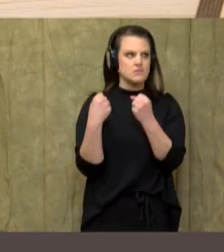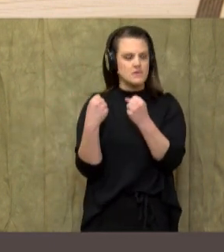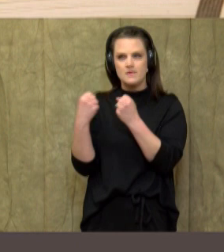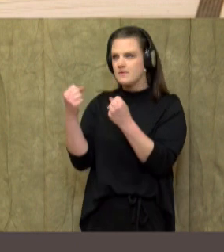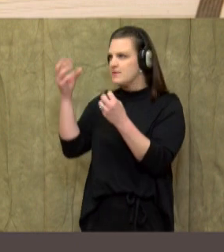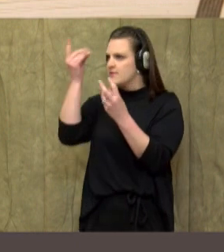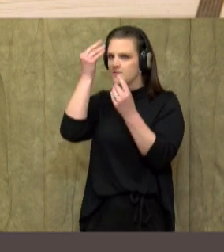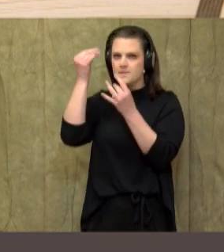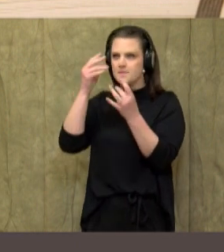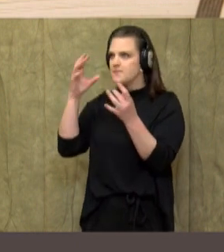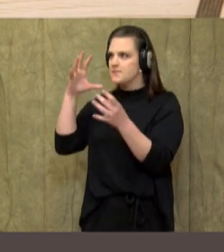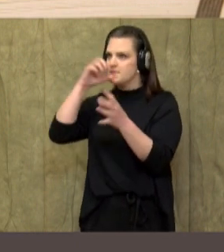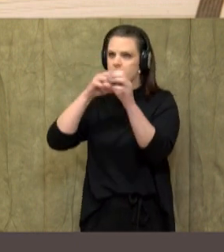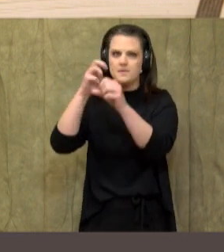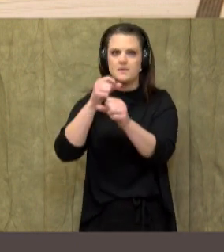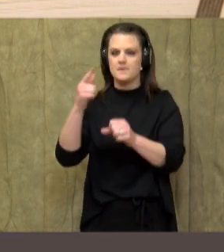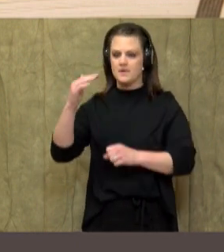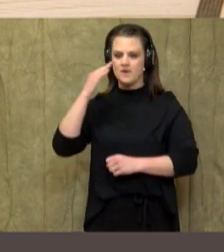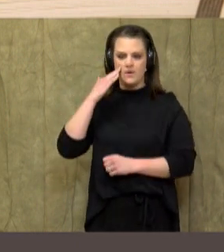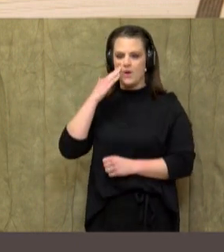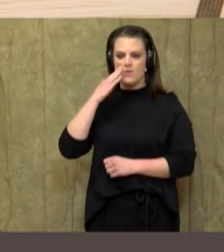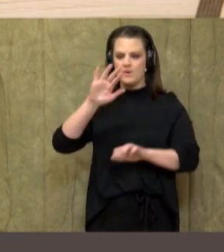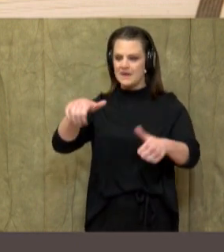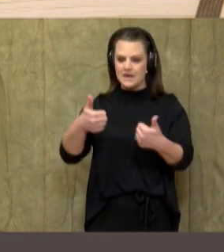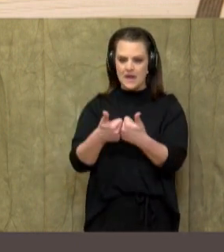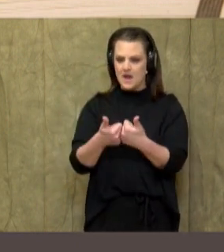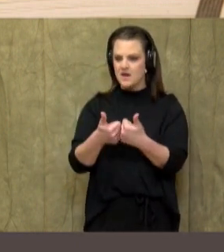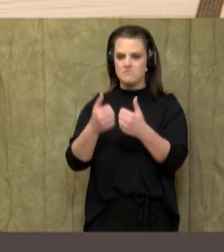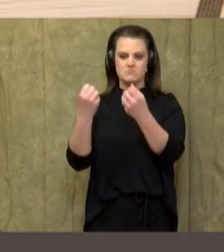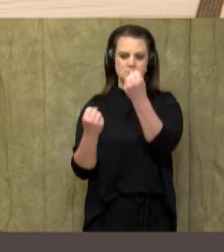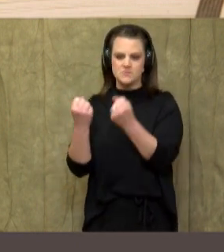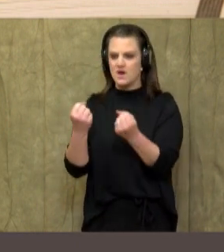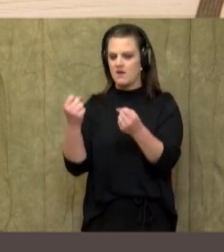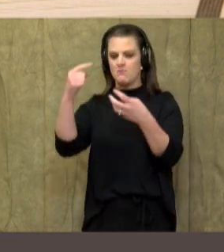play a game, anytime that